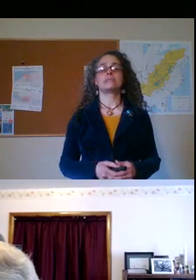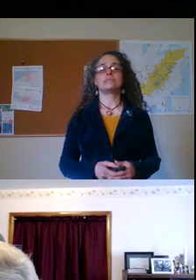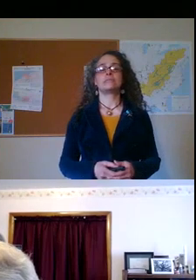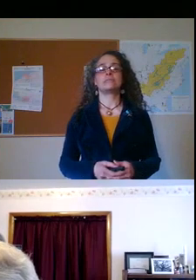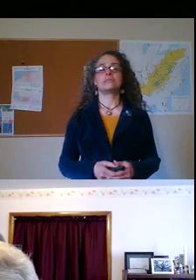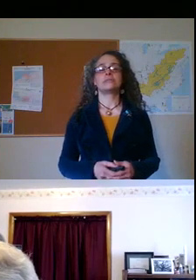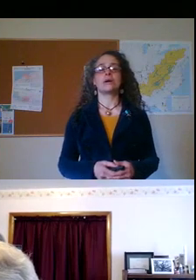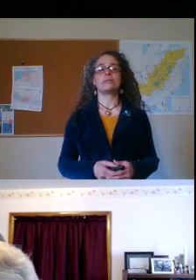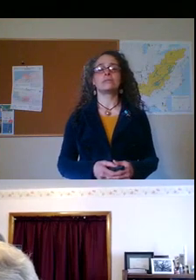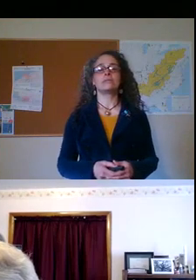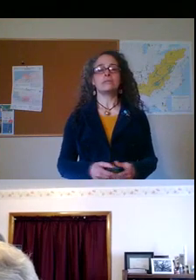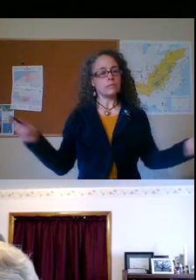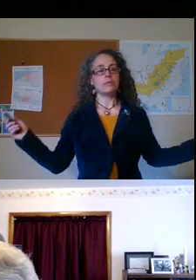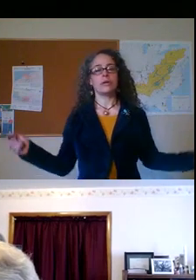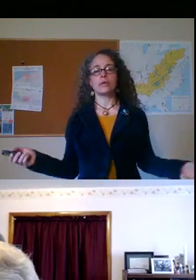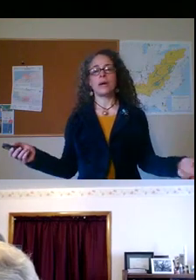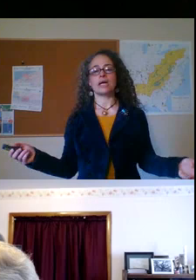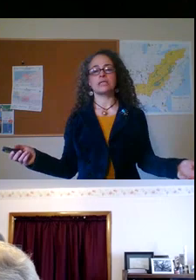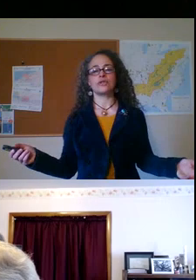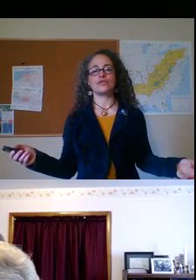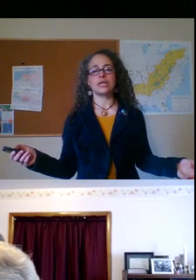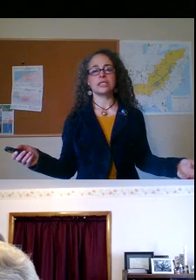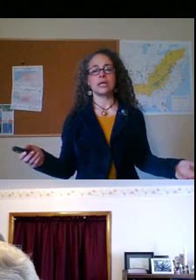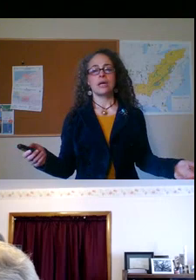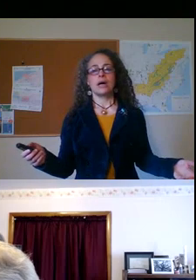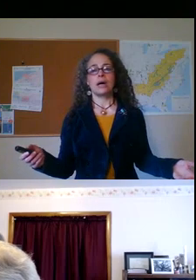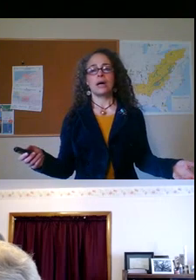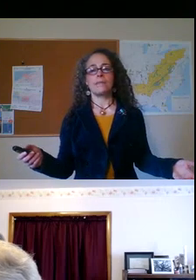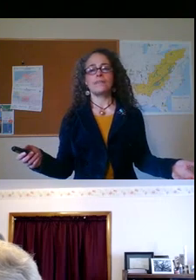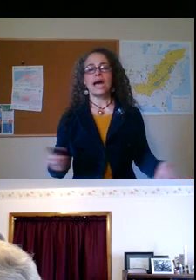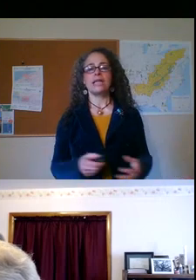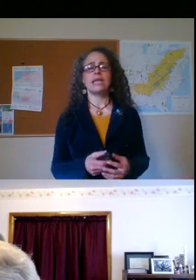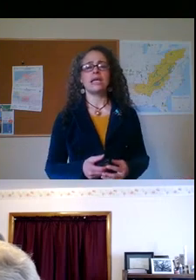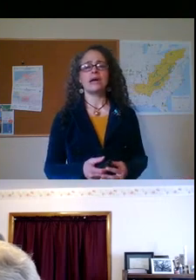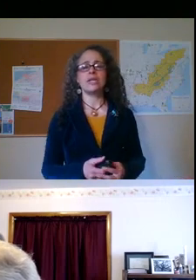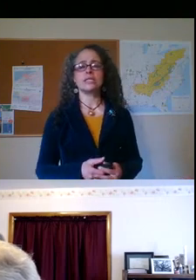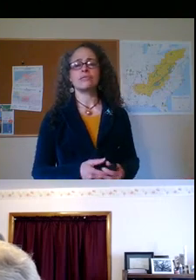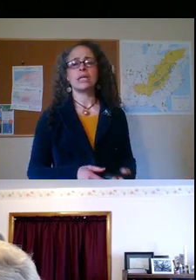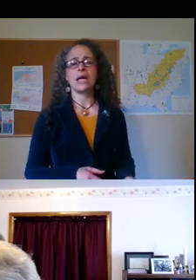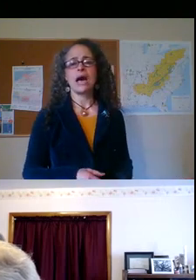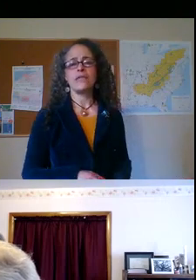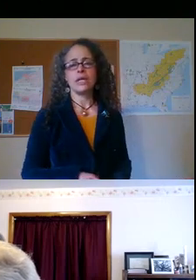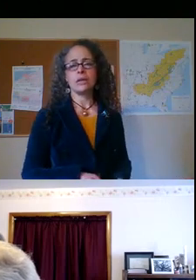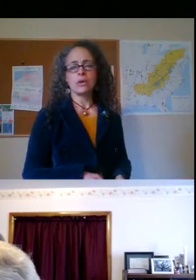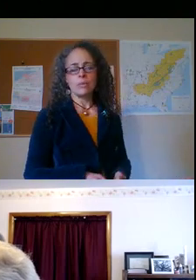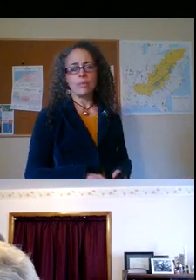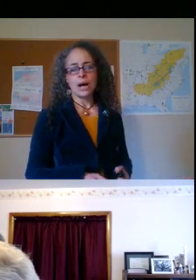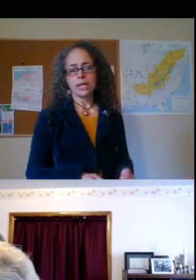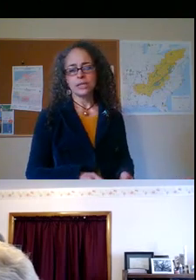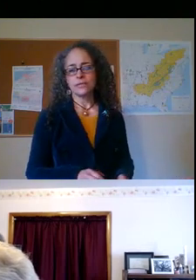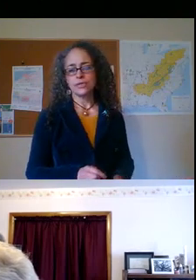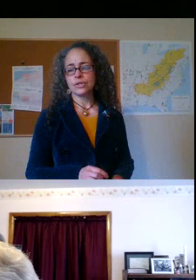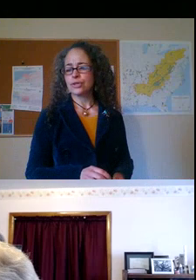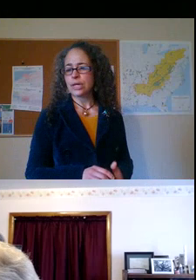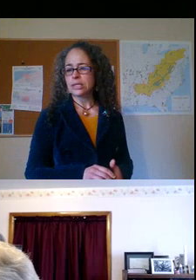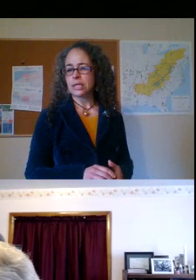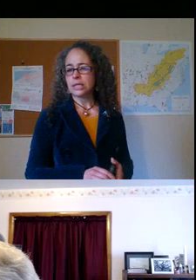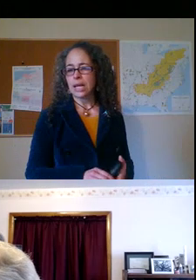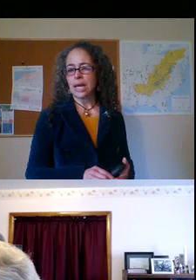All right, so local pockets of distress. Allegheny County doesn't really have any local pockets